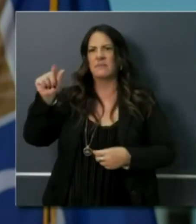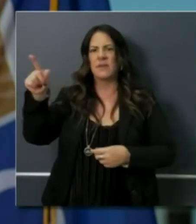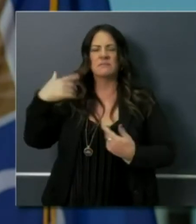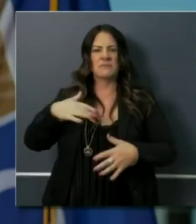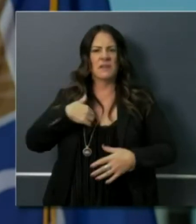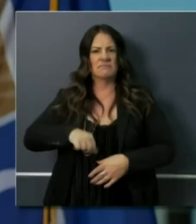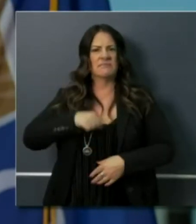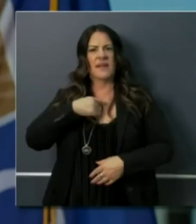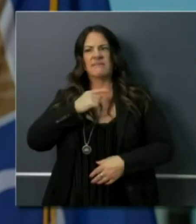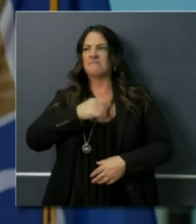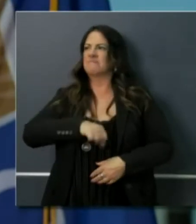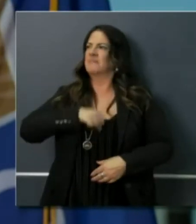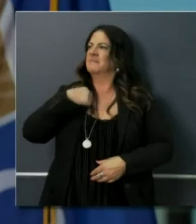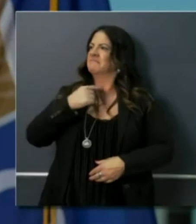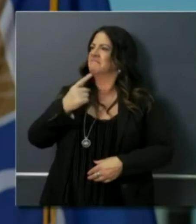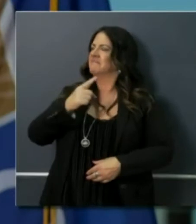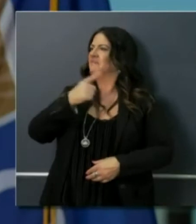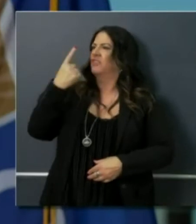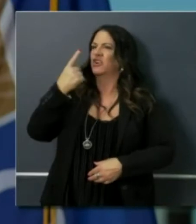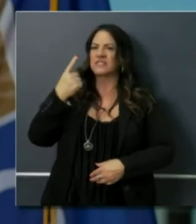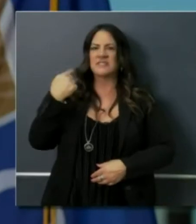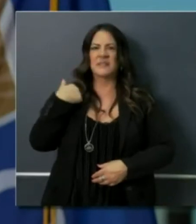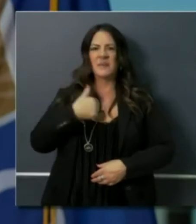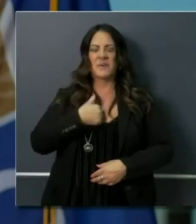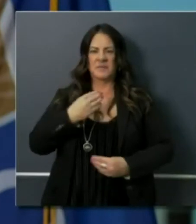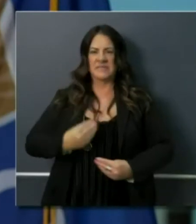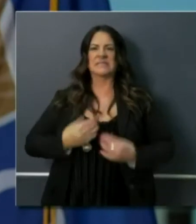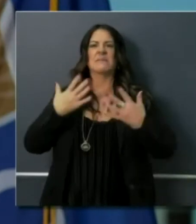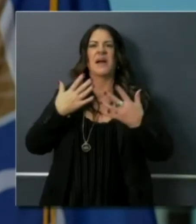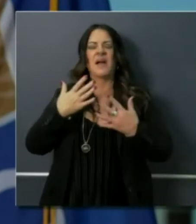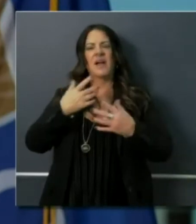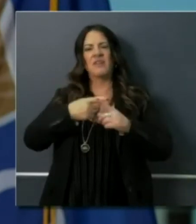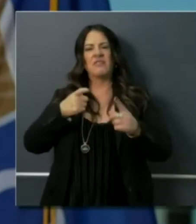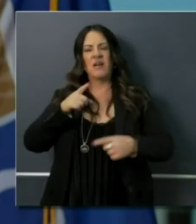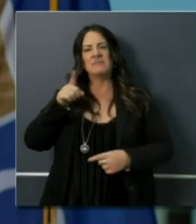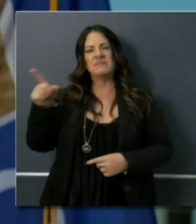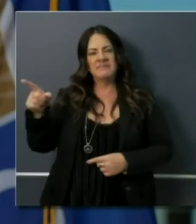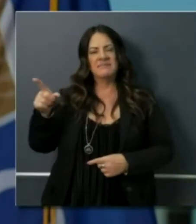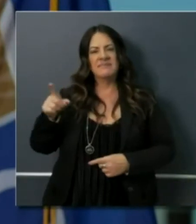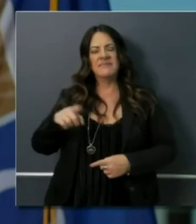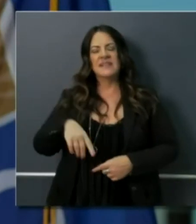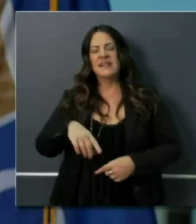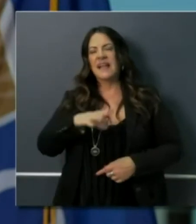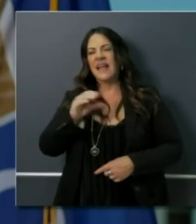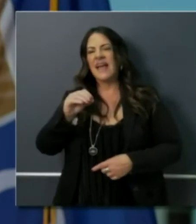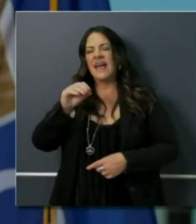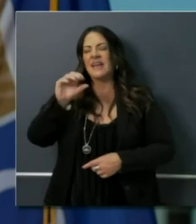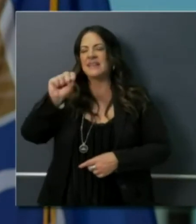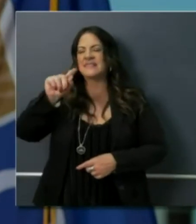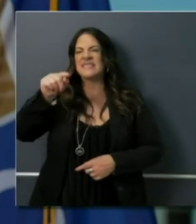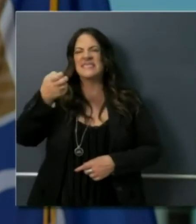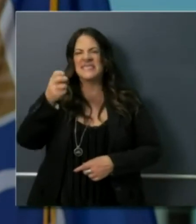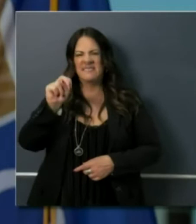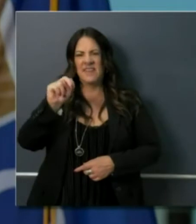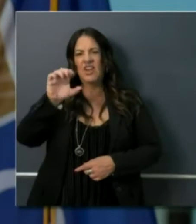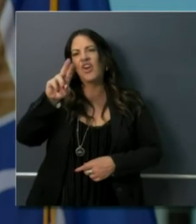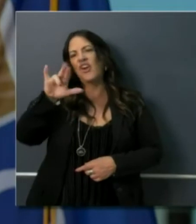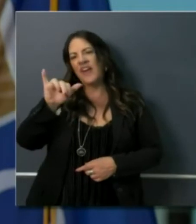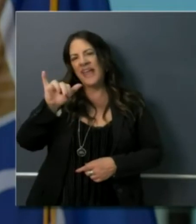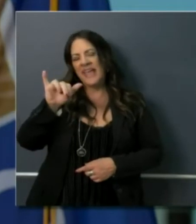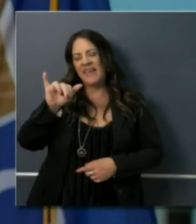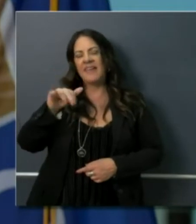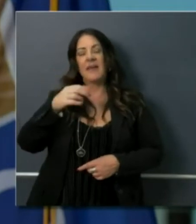proud to say that. We were inspired by the work of Kat Taylor and the Currys, Steph Curry and his wife, in